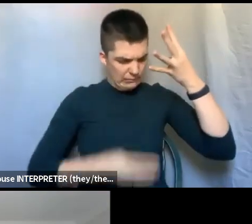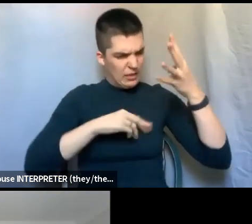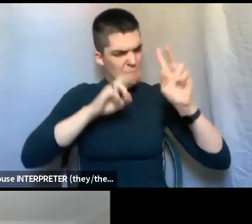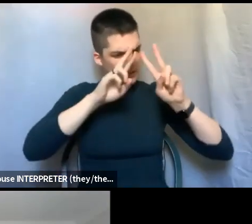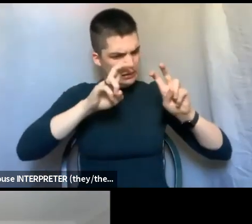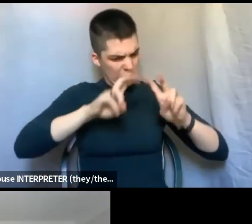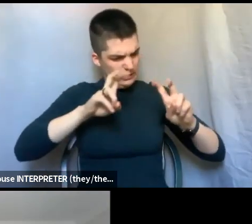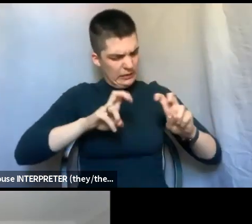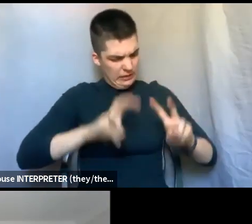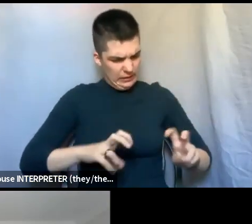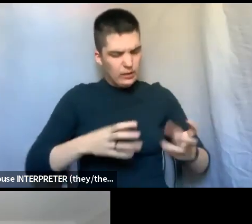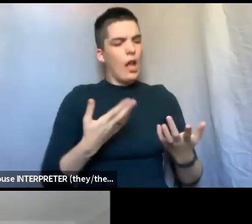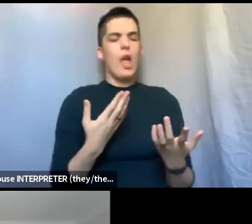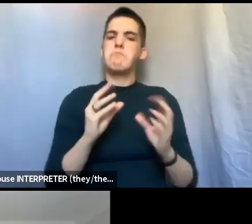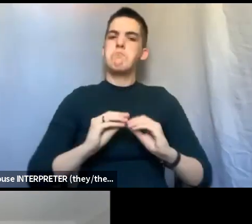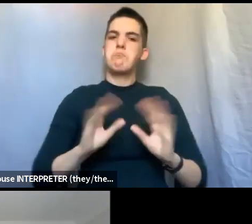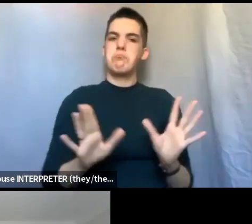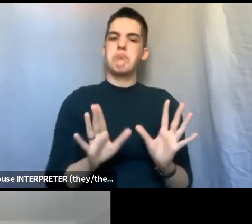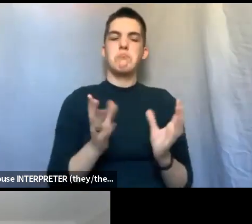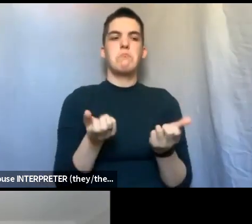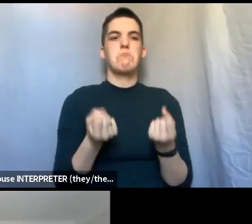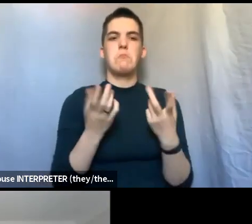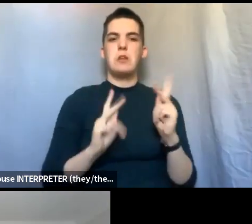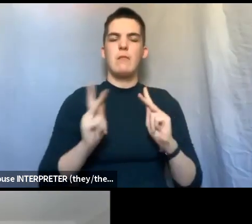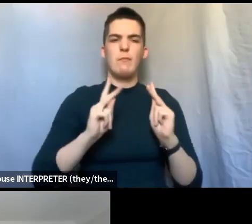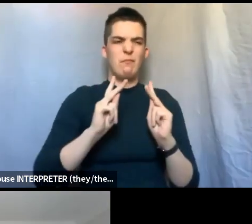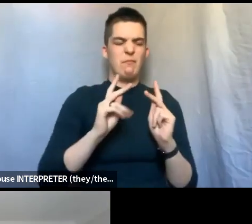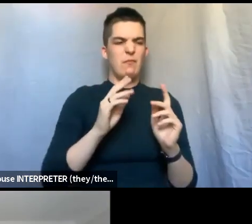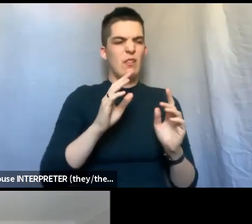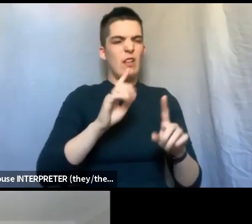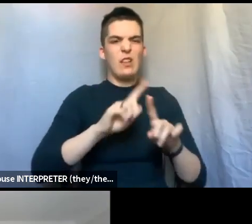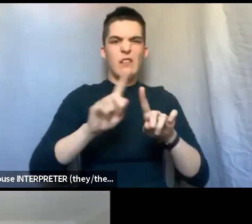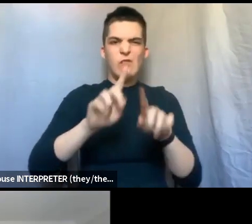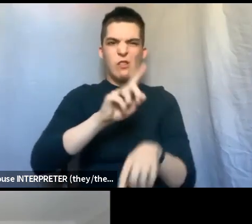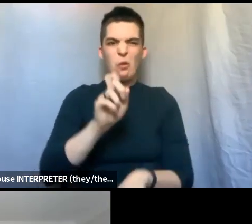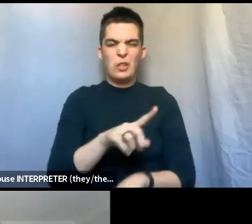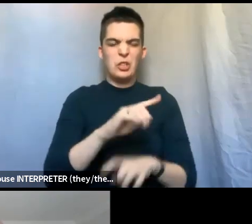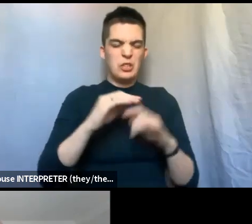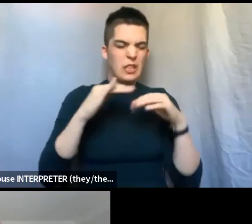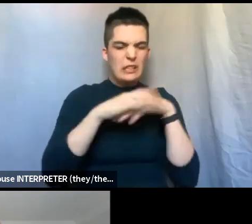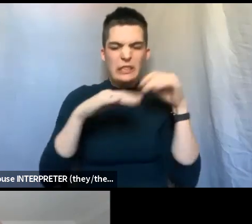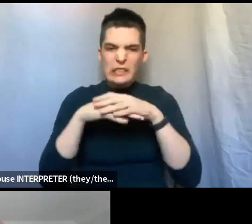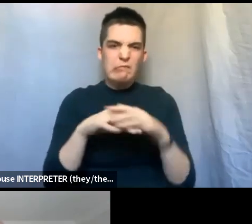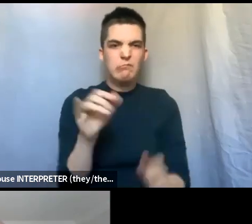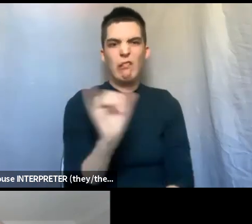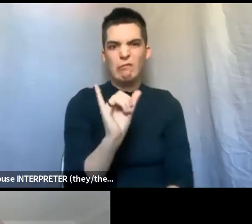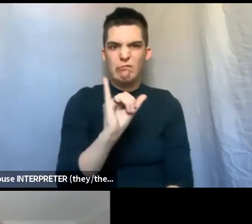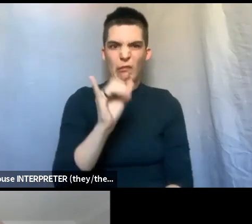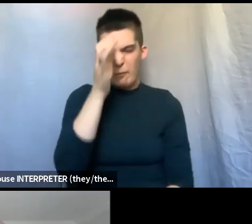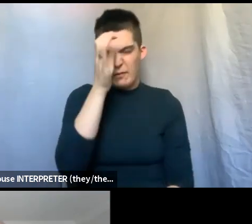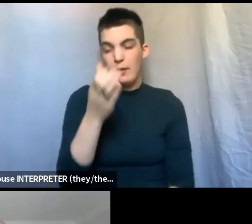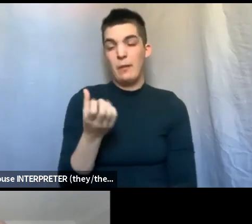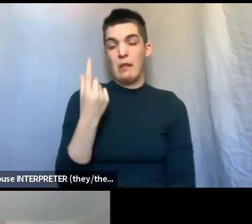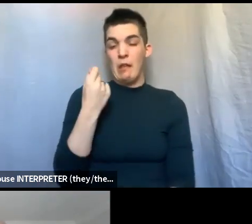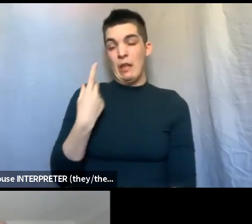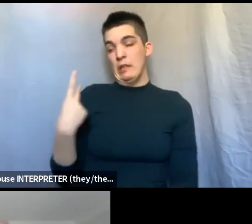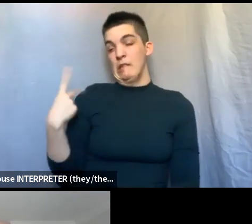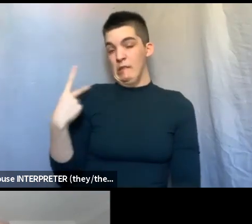many, everyone's concerned, there were many overlaps. So I, as I emailed you earlier, Sheldon and I have known each other for like 40